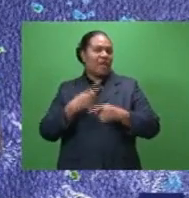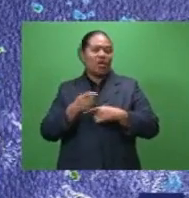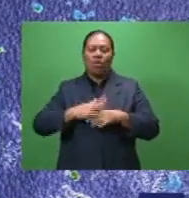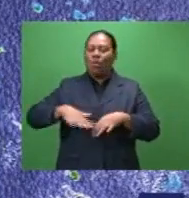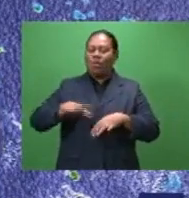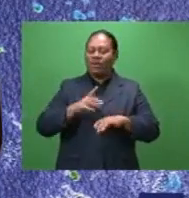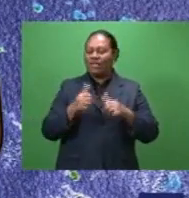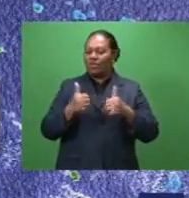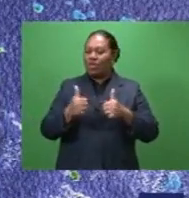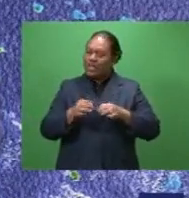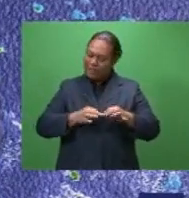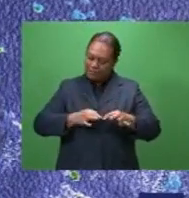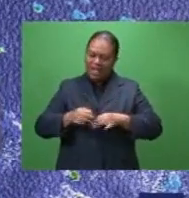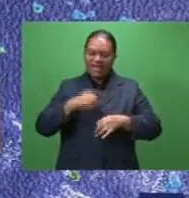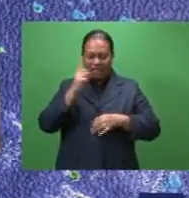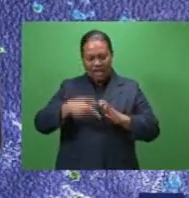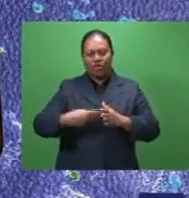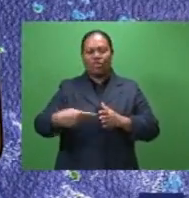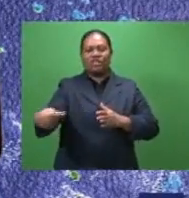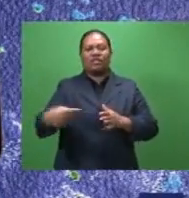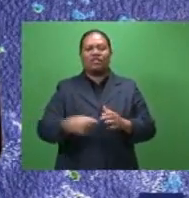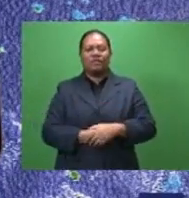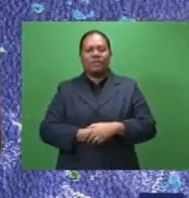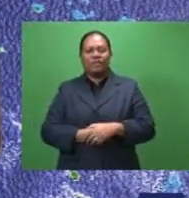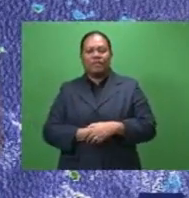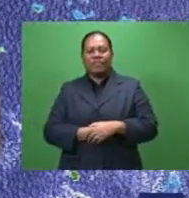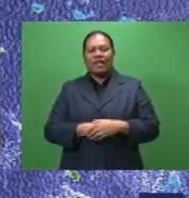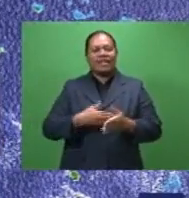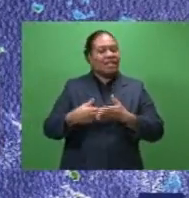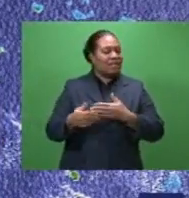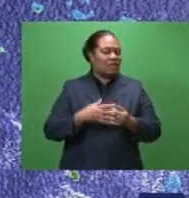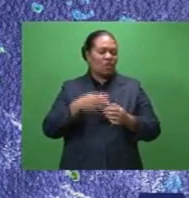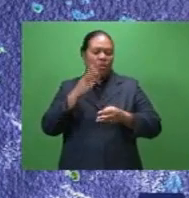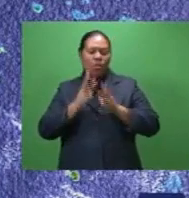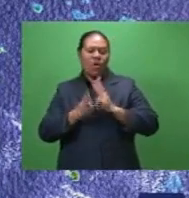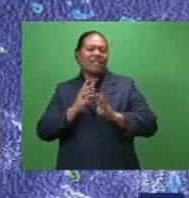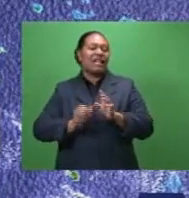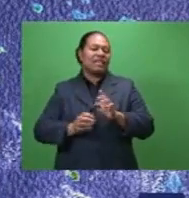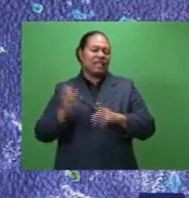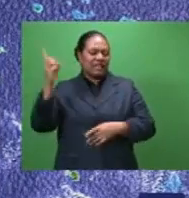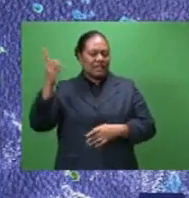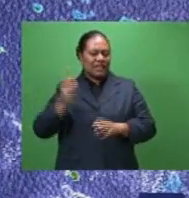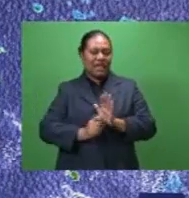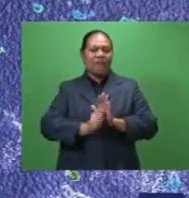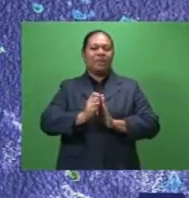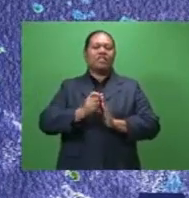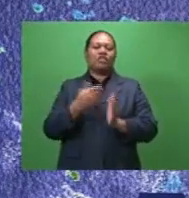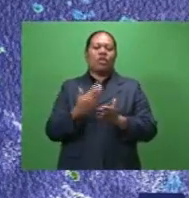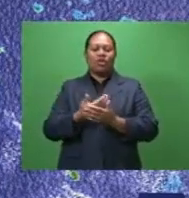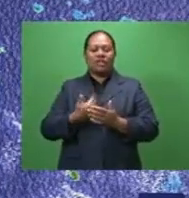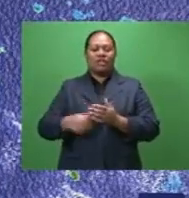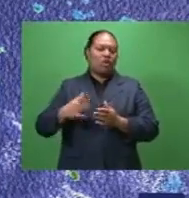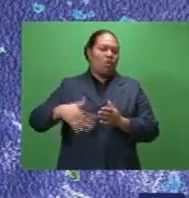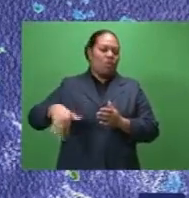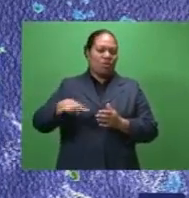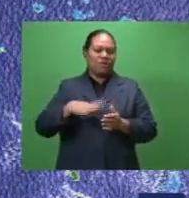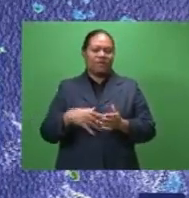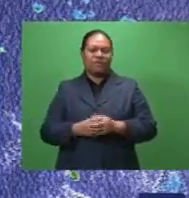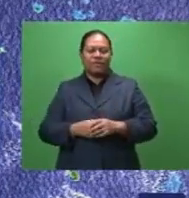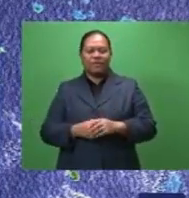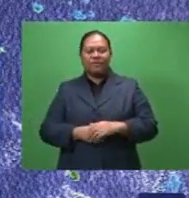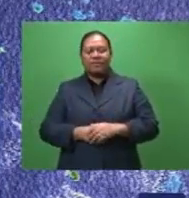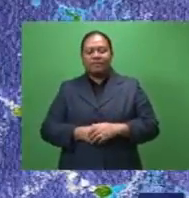and your plans can still continue given that the weather and the temperatures are on your side at settled